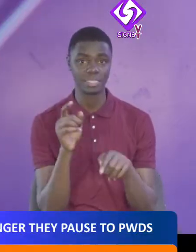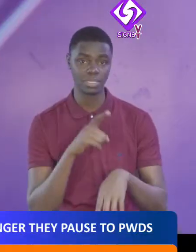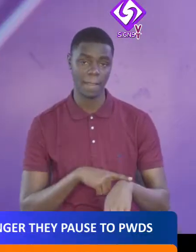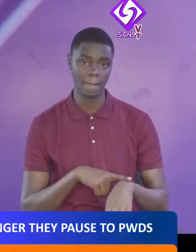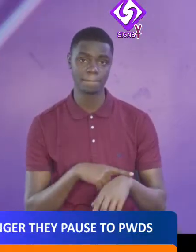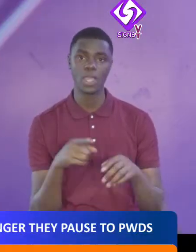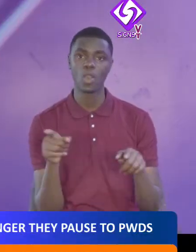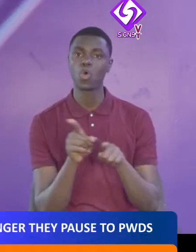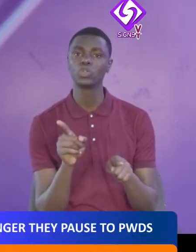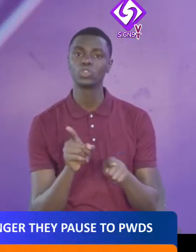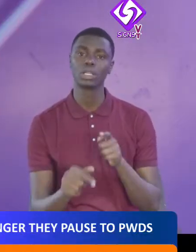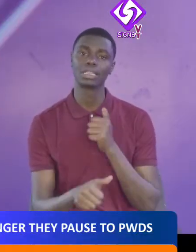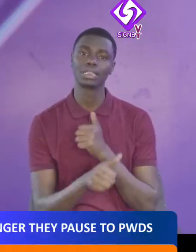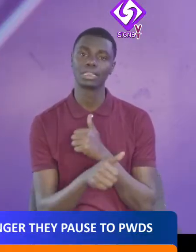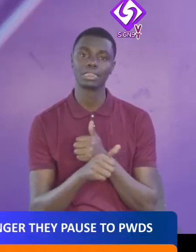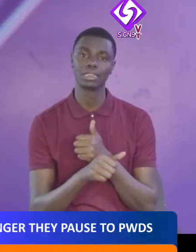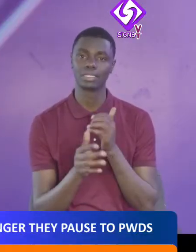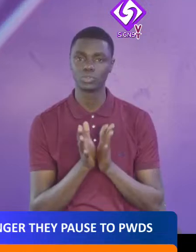it's also dangerous to the general public.